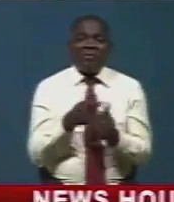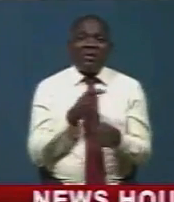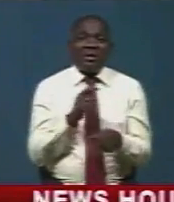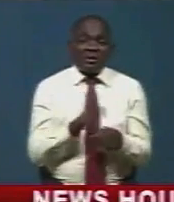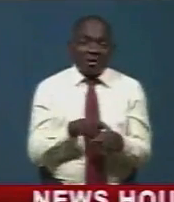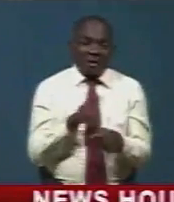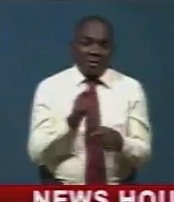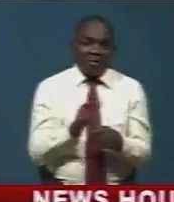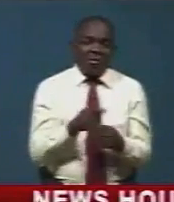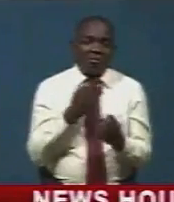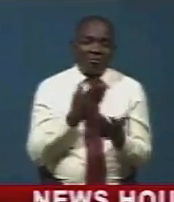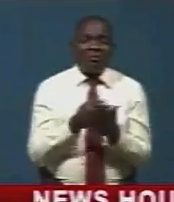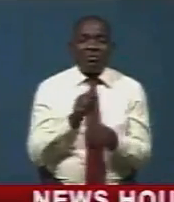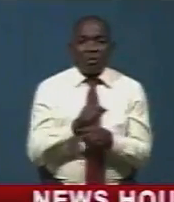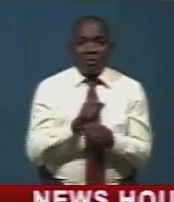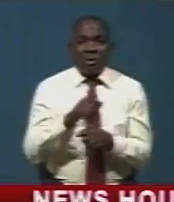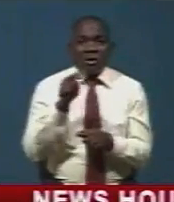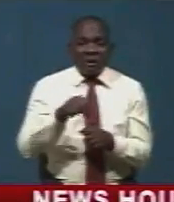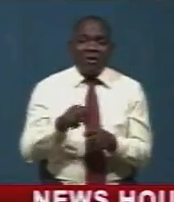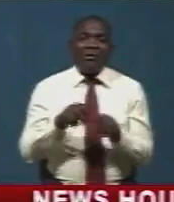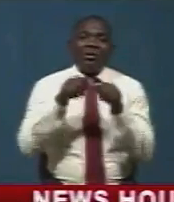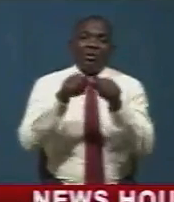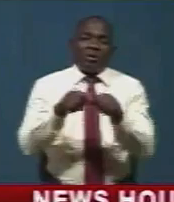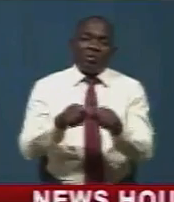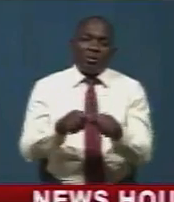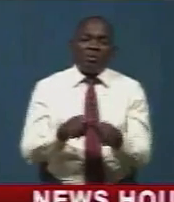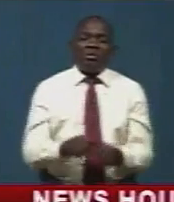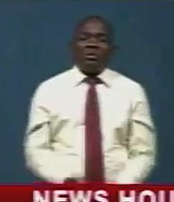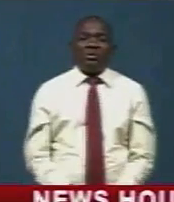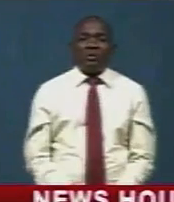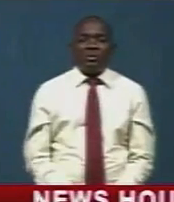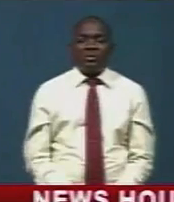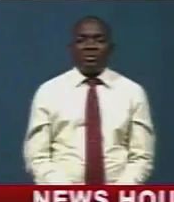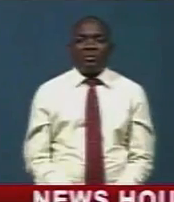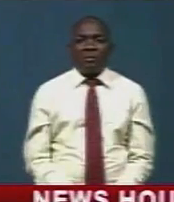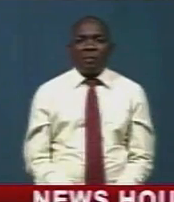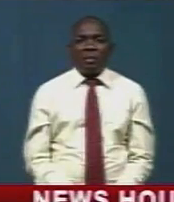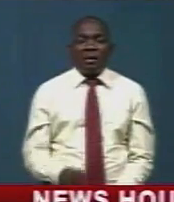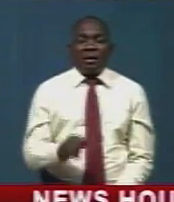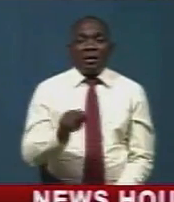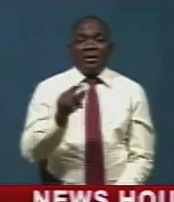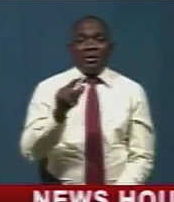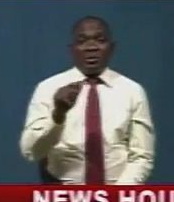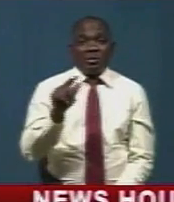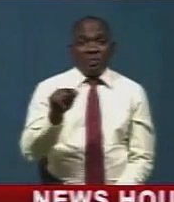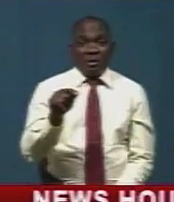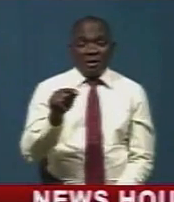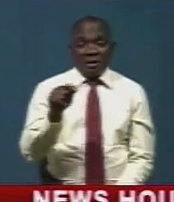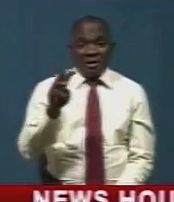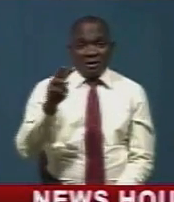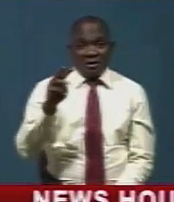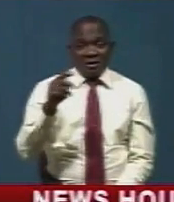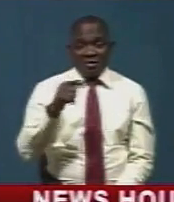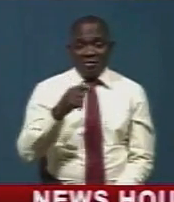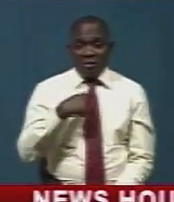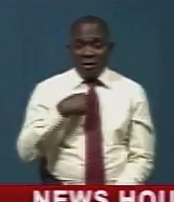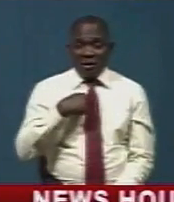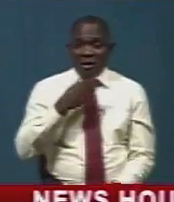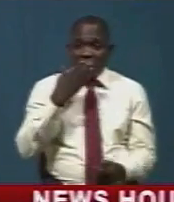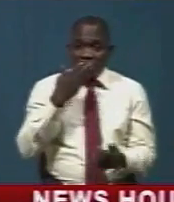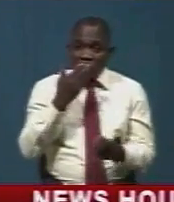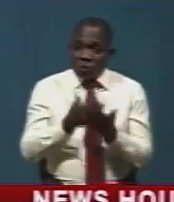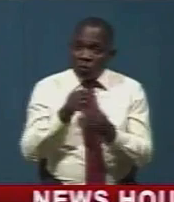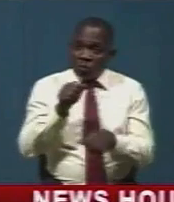has been good and that a second term will make things even better. 2016, I had no record as a